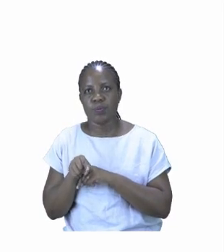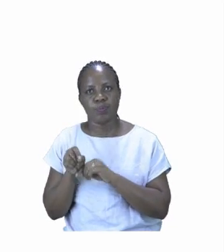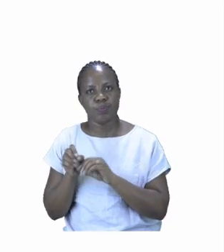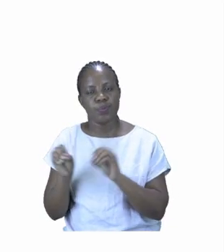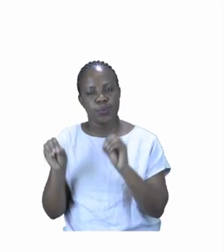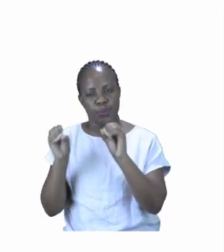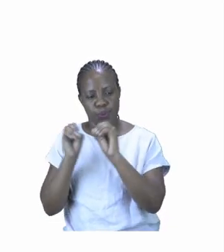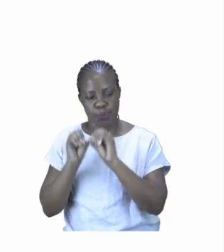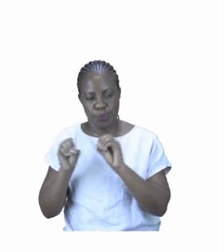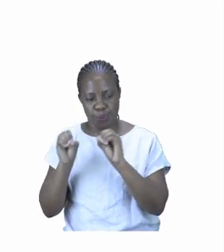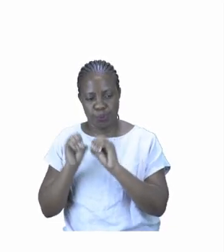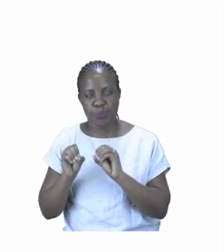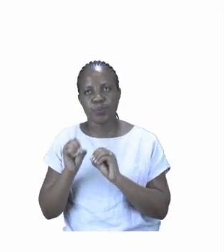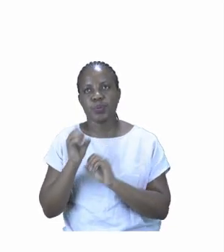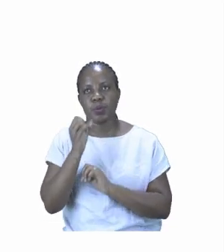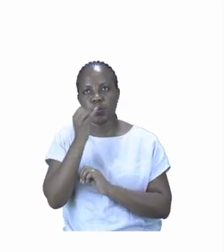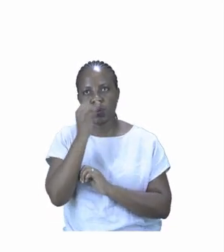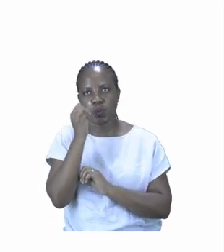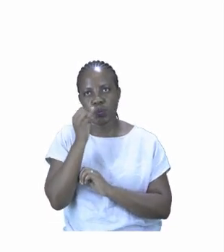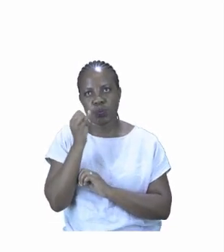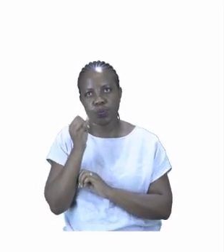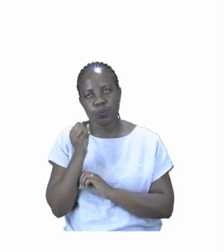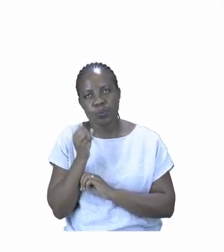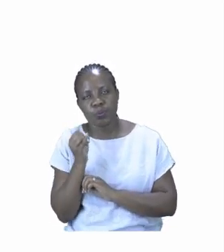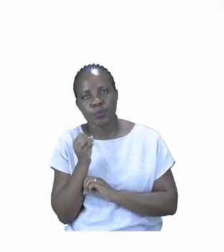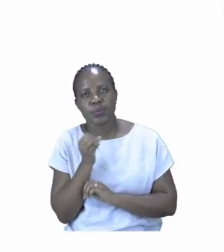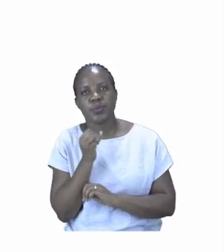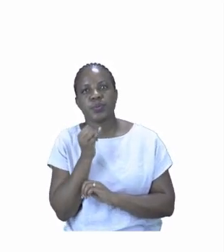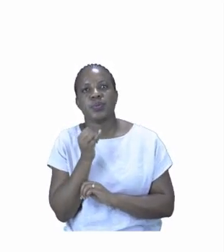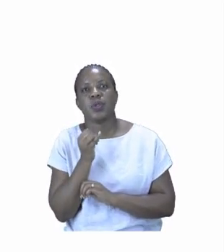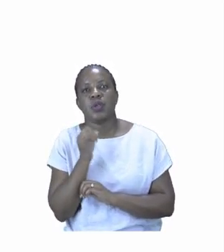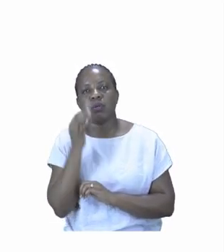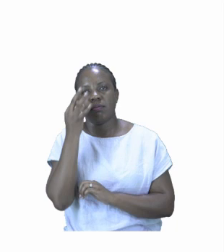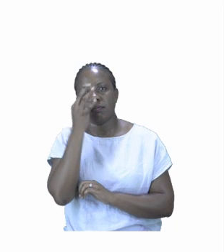Yes, so that one I know you can do by yourselves.